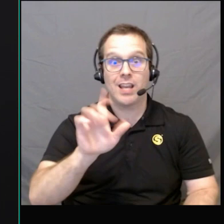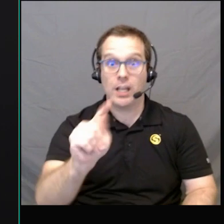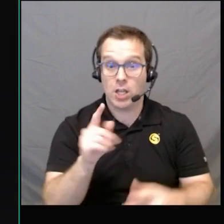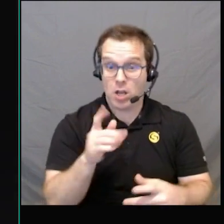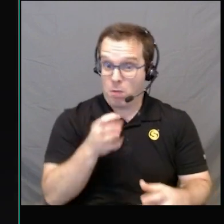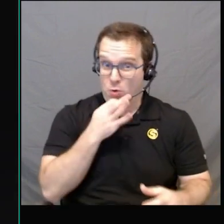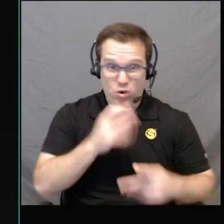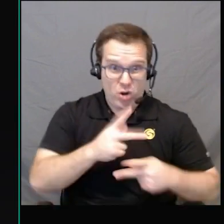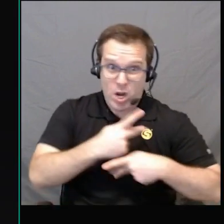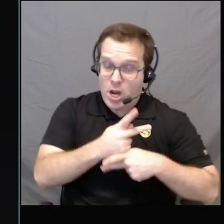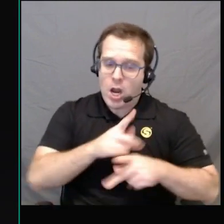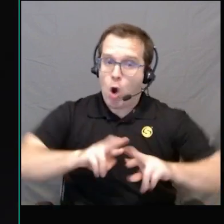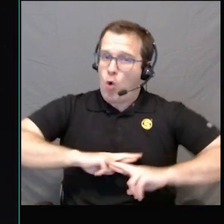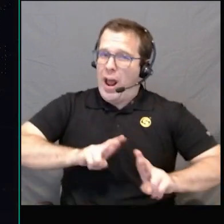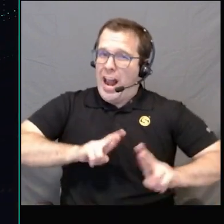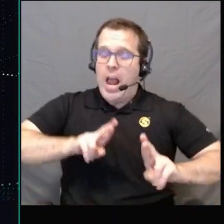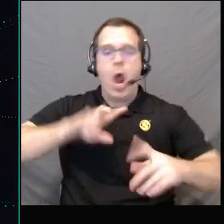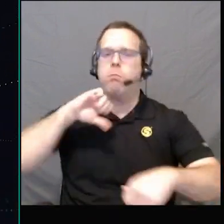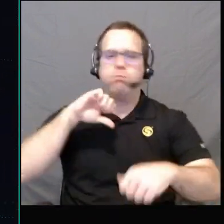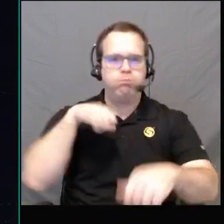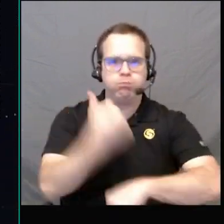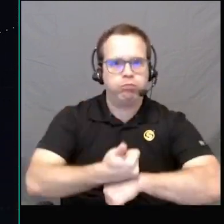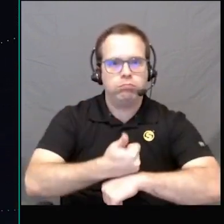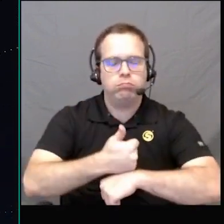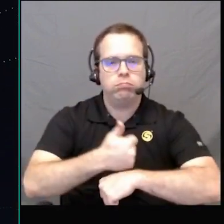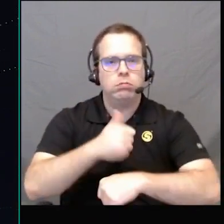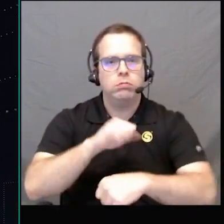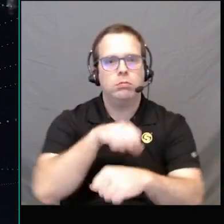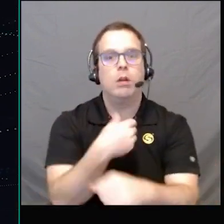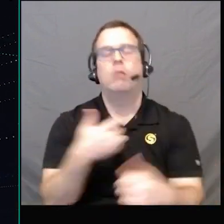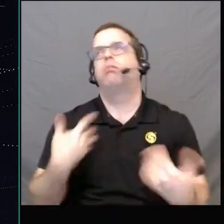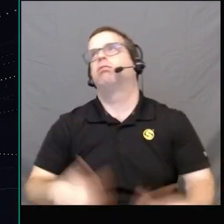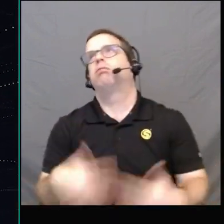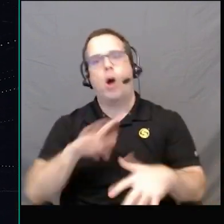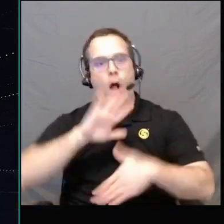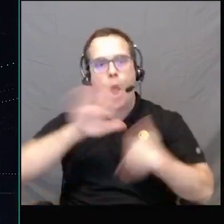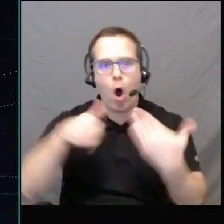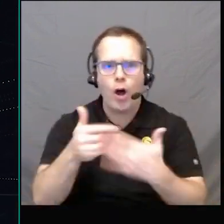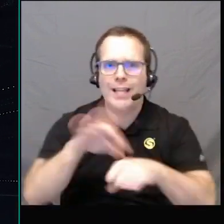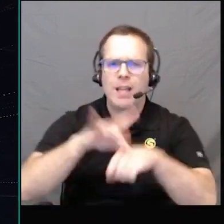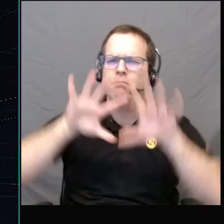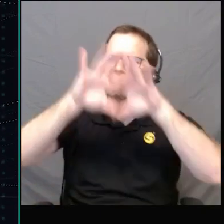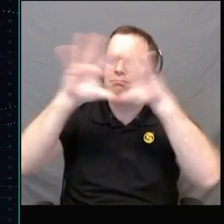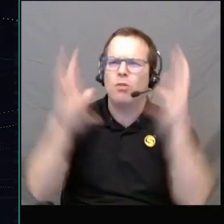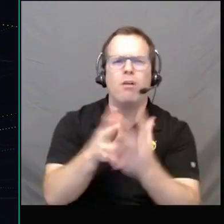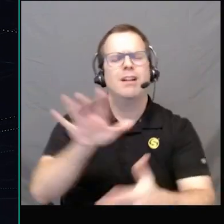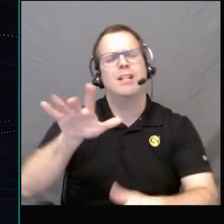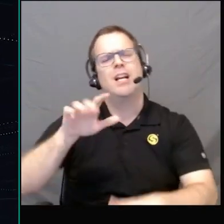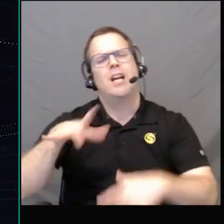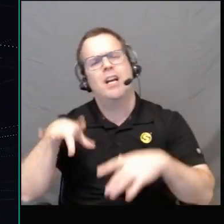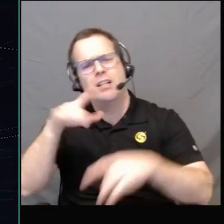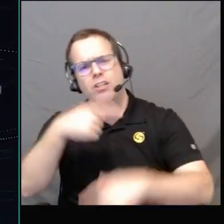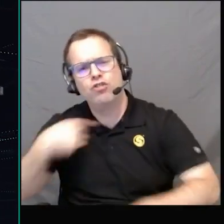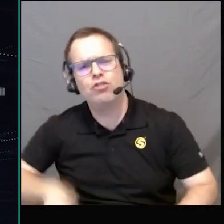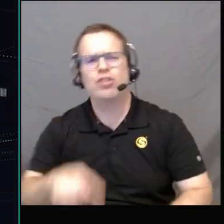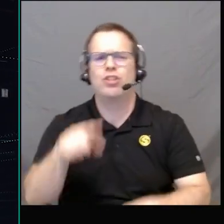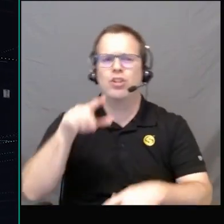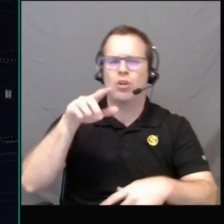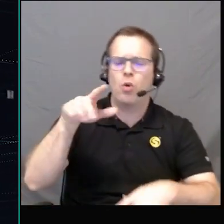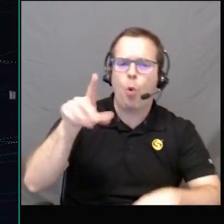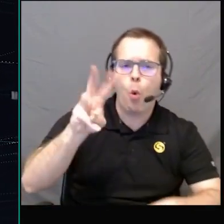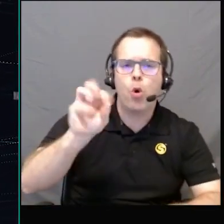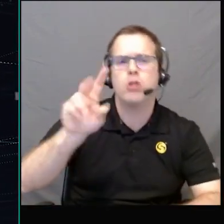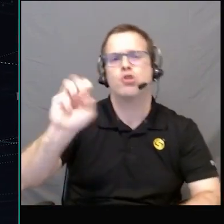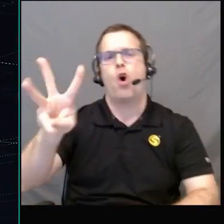the shutdown hit. Like you, our team was all over the world. Shanghai, Sao Paulo, London, Warsaw, Melbourne,